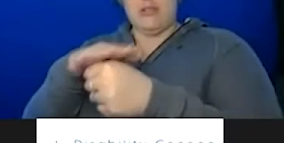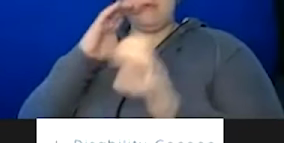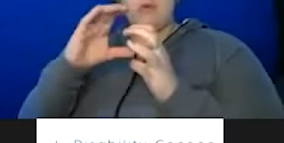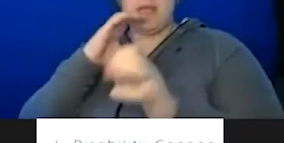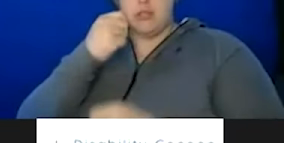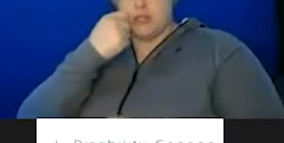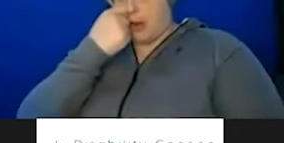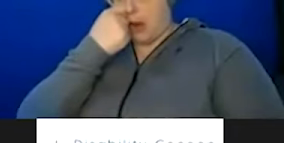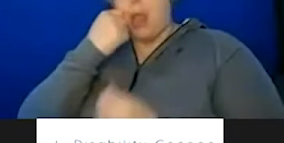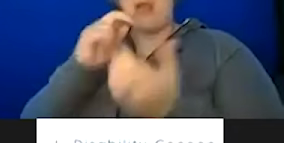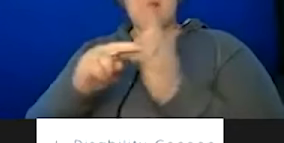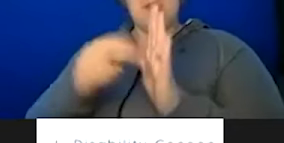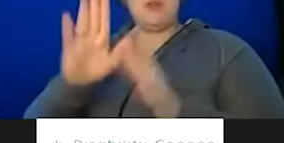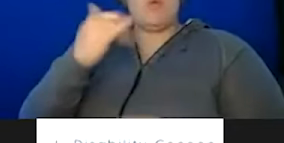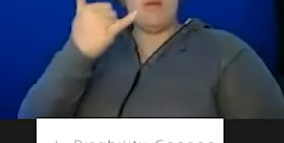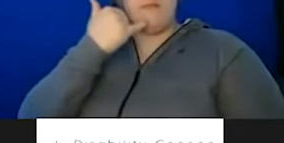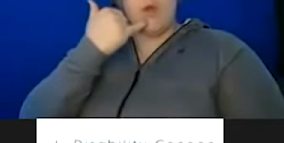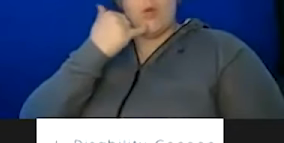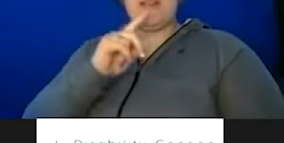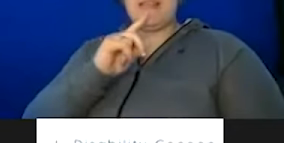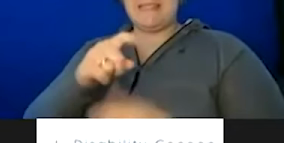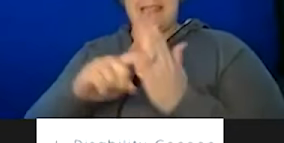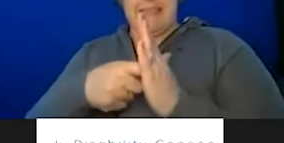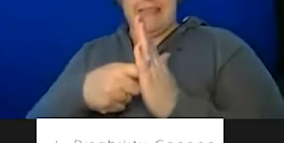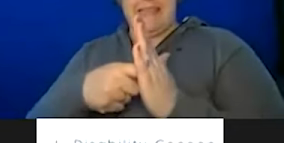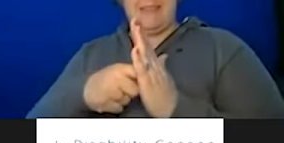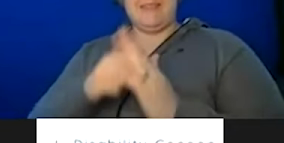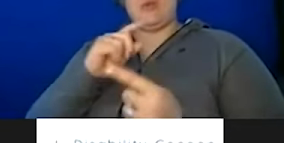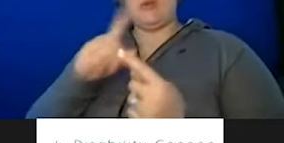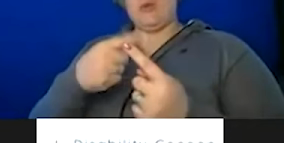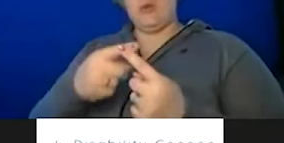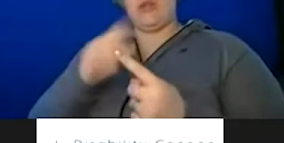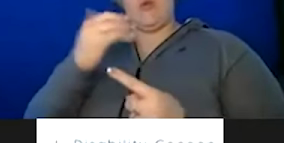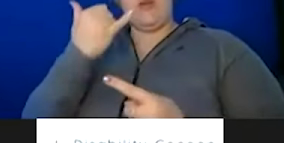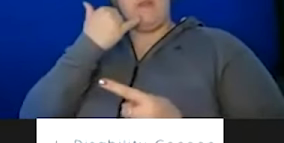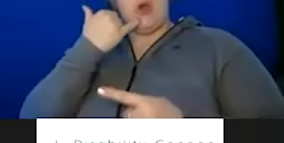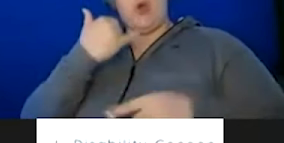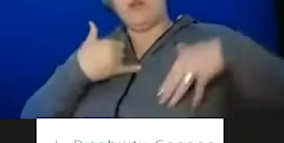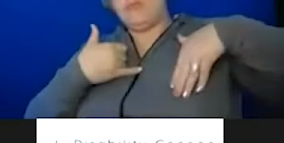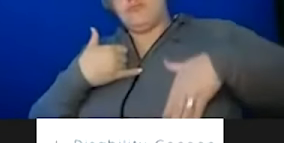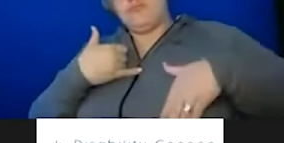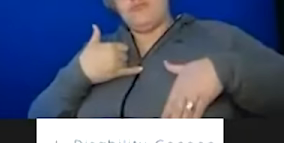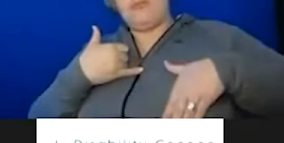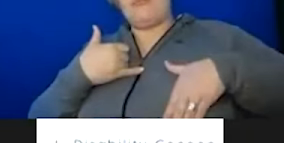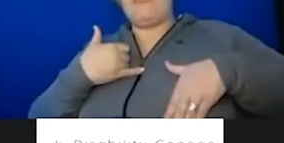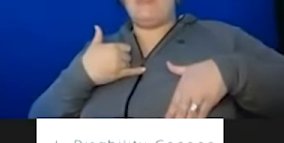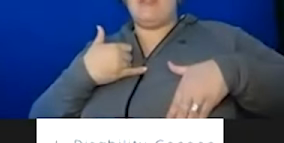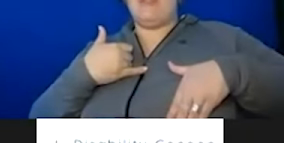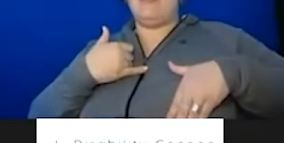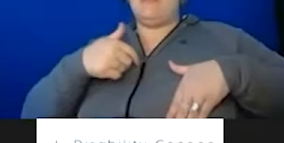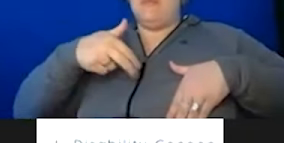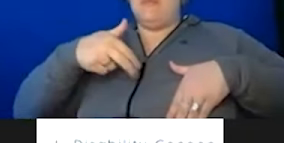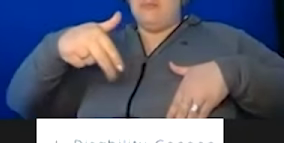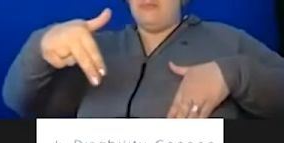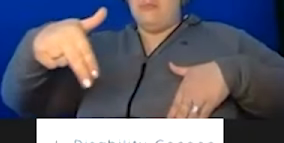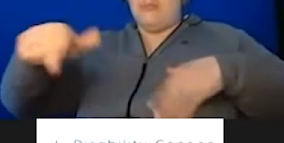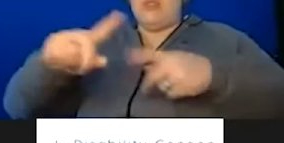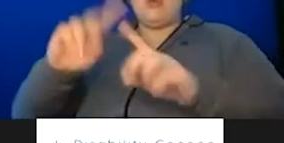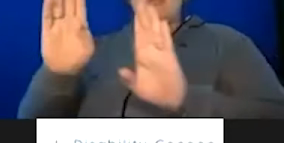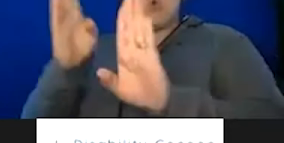So when it senses that your phone or someone else's phone is close, it will automatically unlock